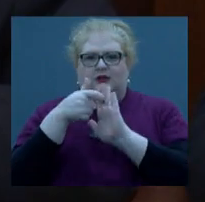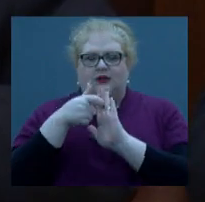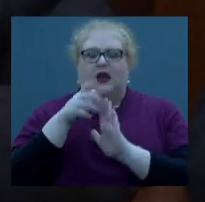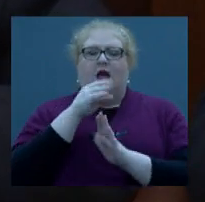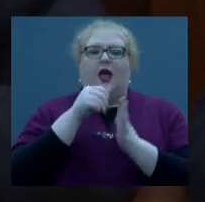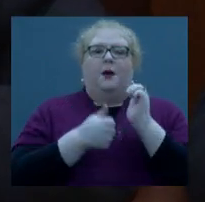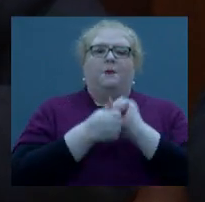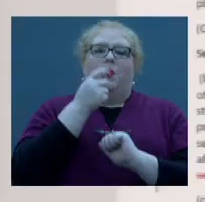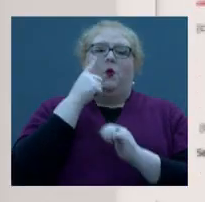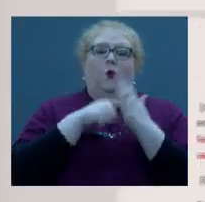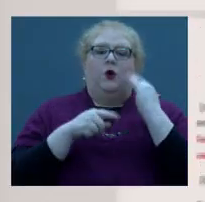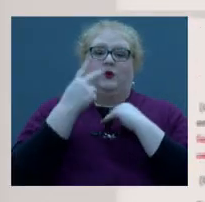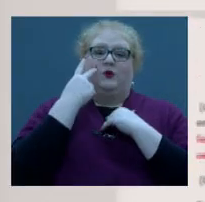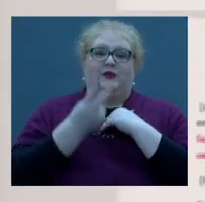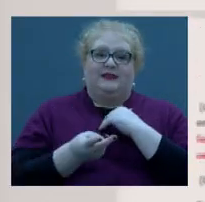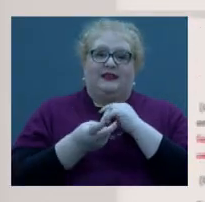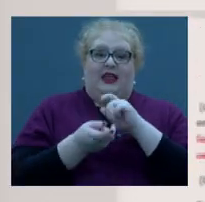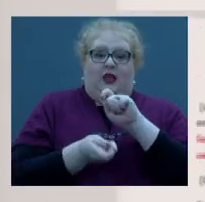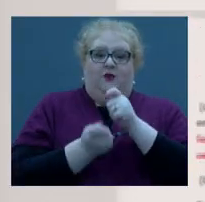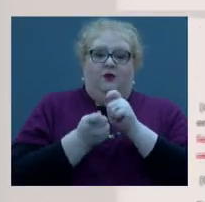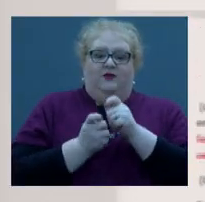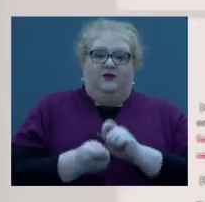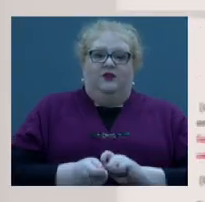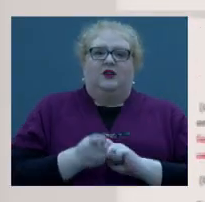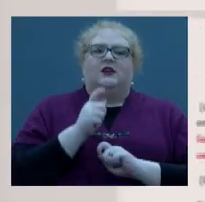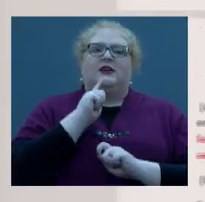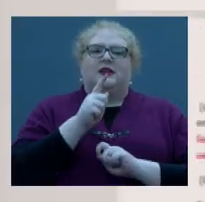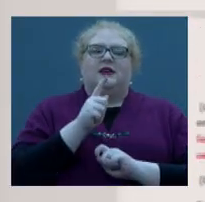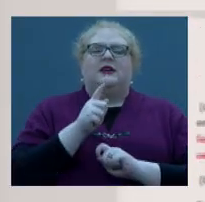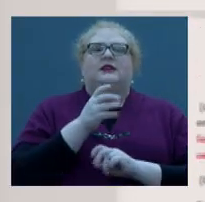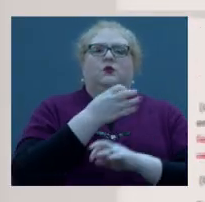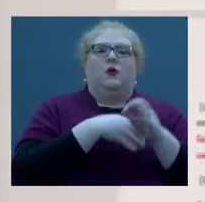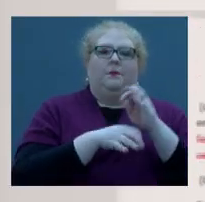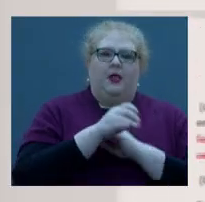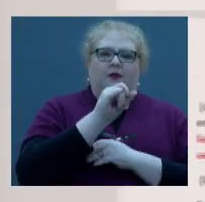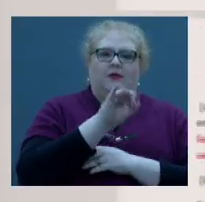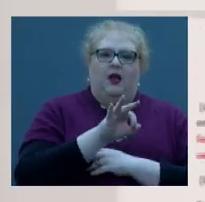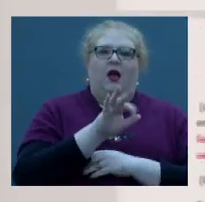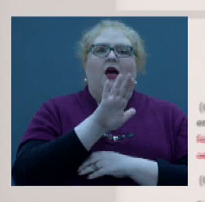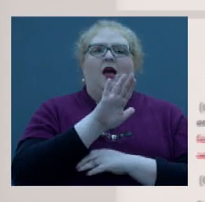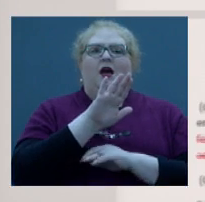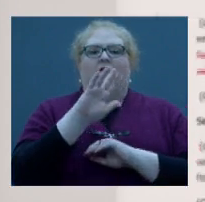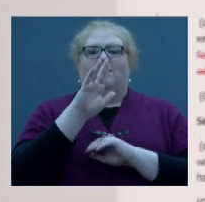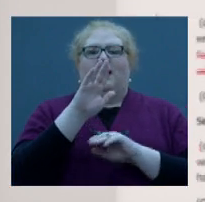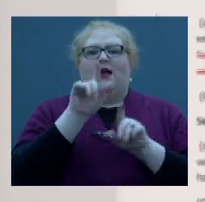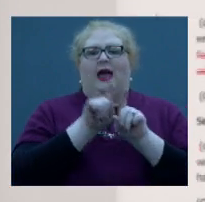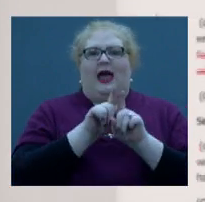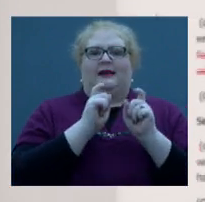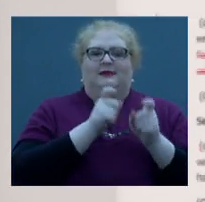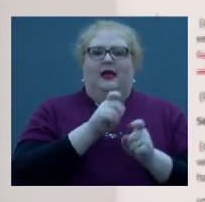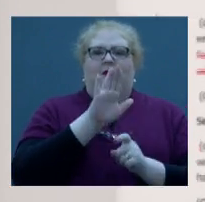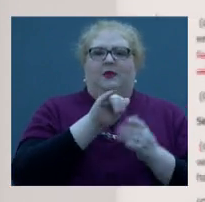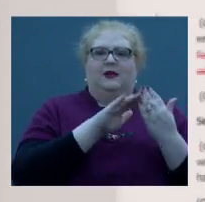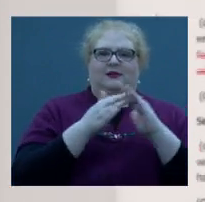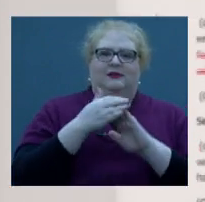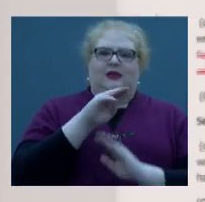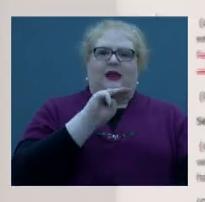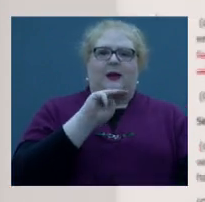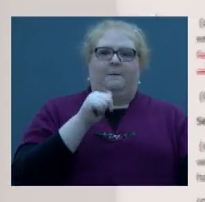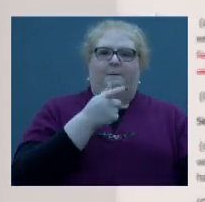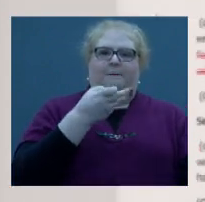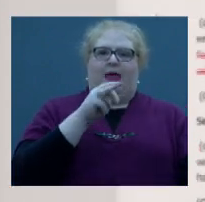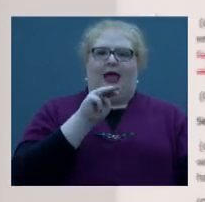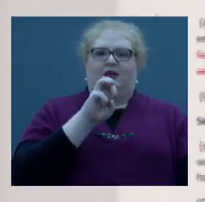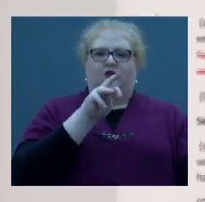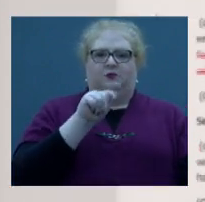in the code revisions is just replacement of as designated by the city manager to as designated by the mayor pursuant